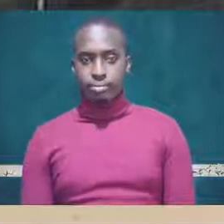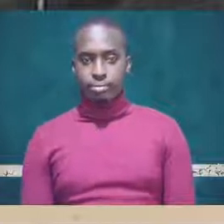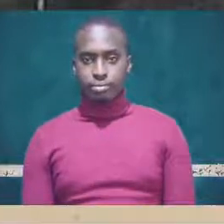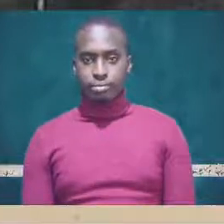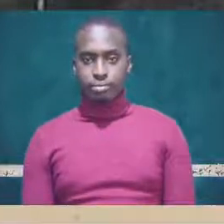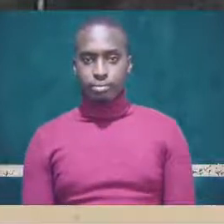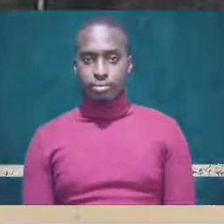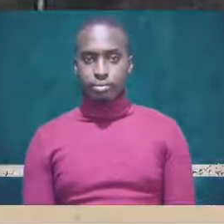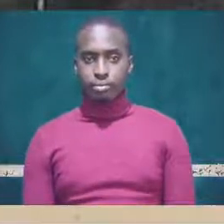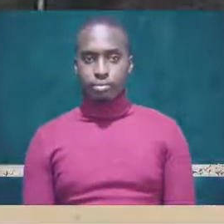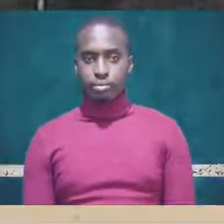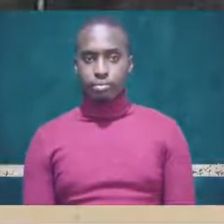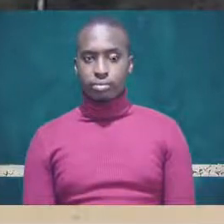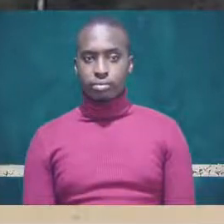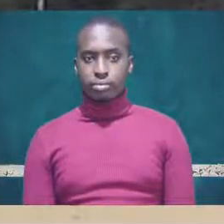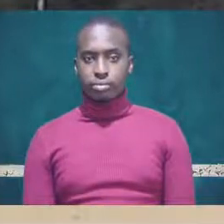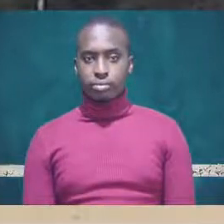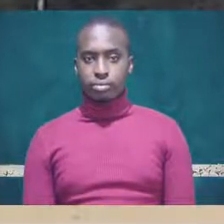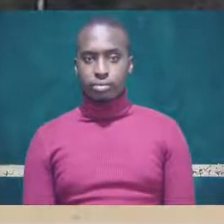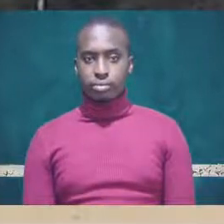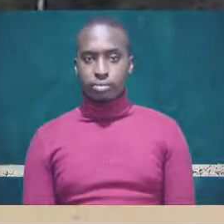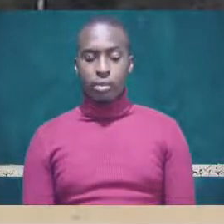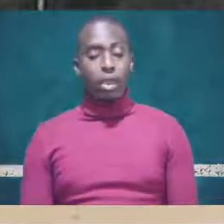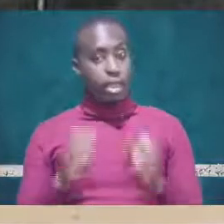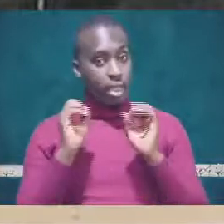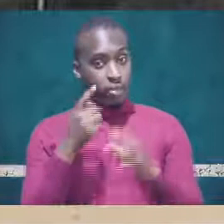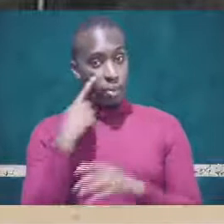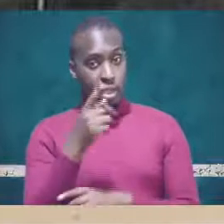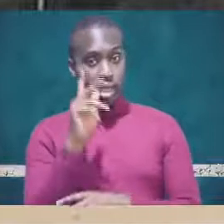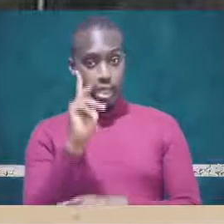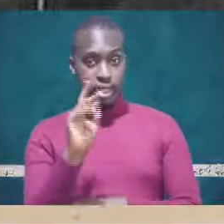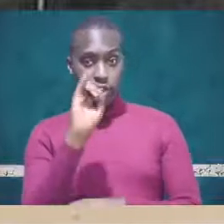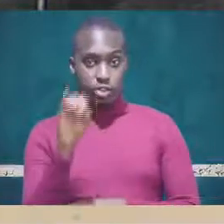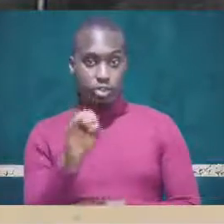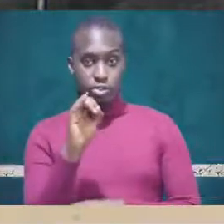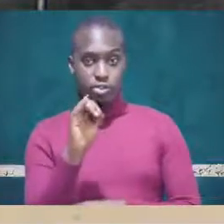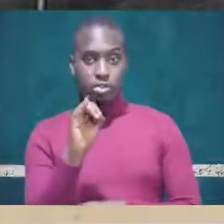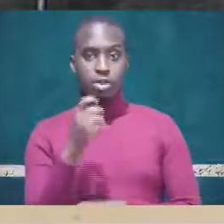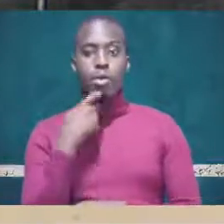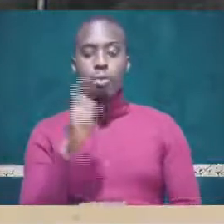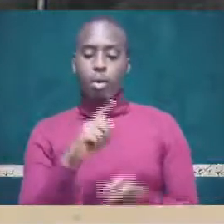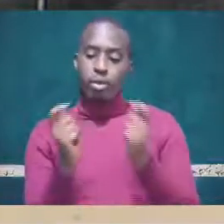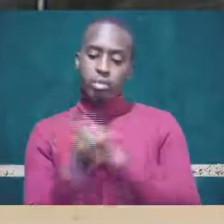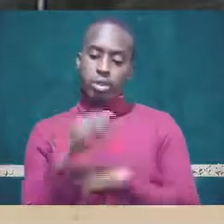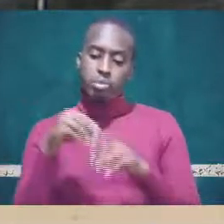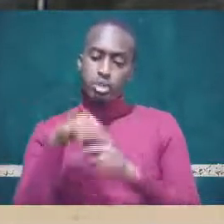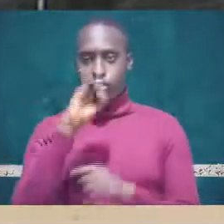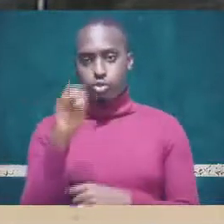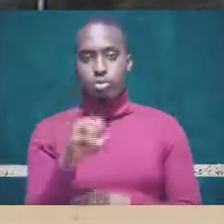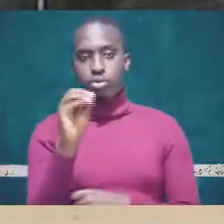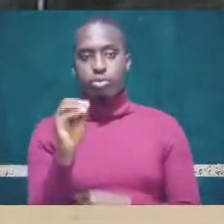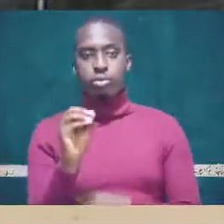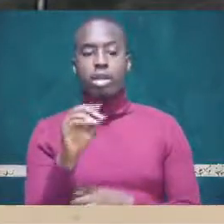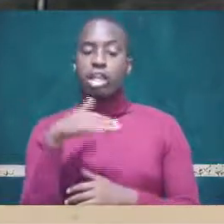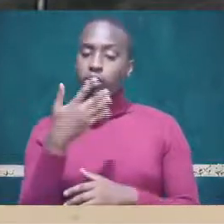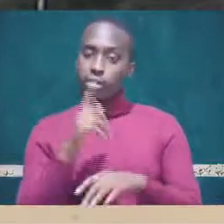0.72 kilojoules. Already when you see kilojoules, you must change it into joules.